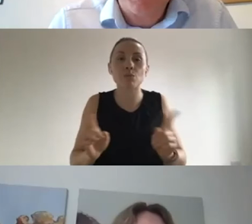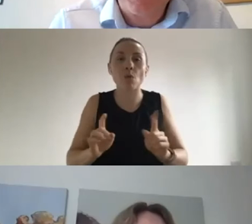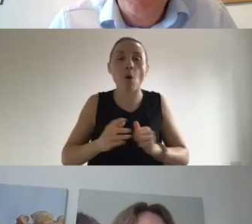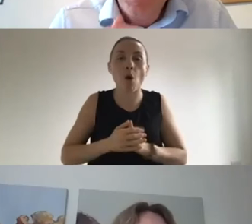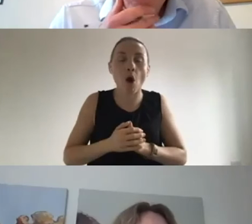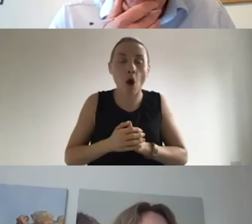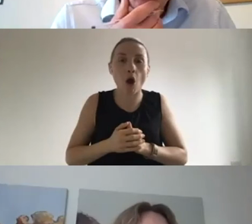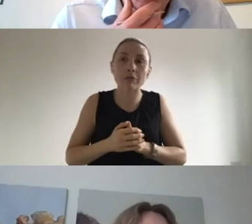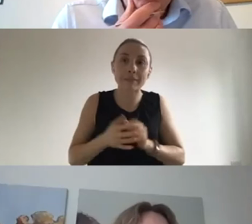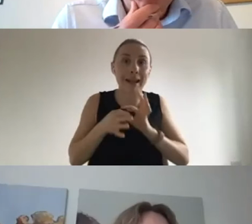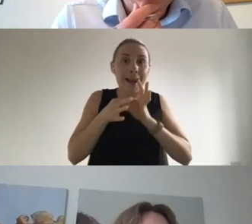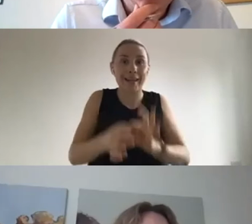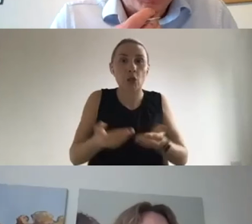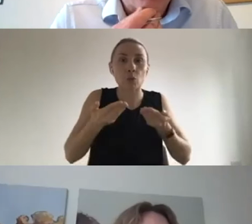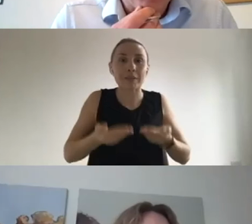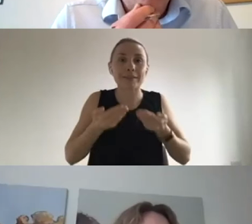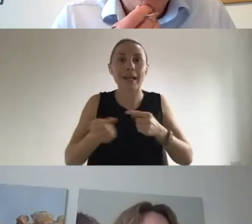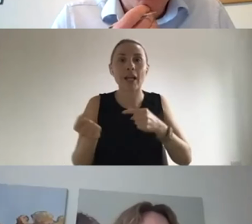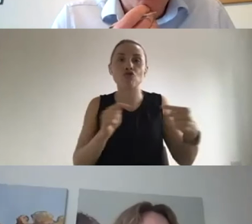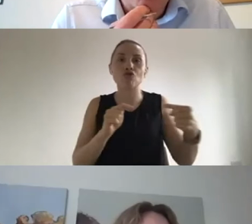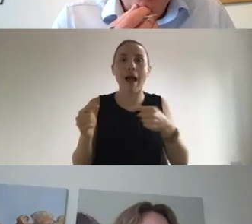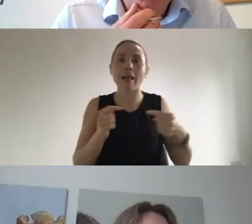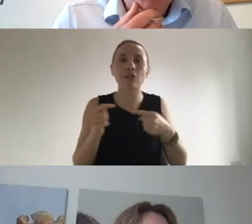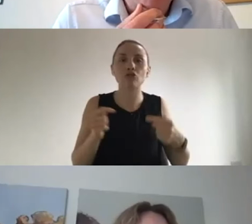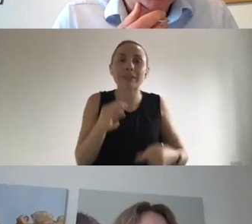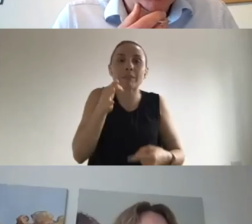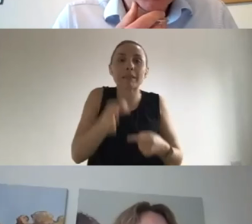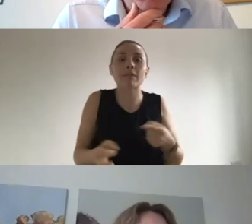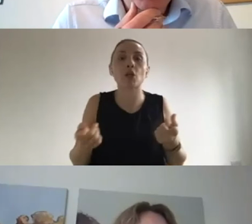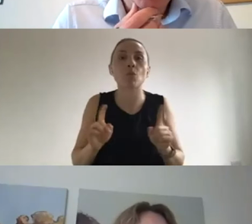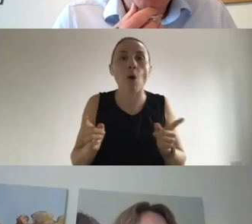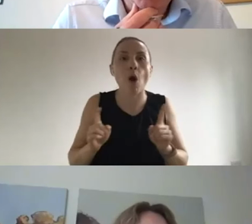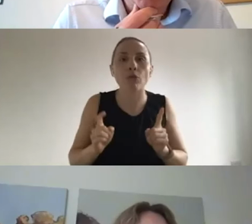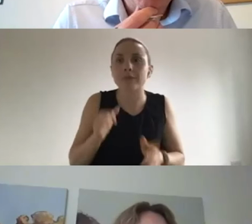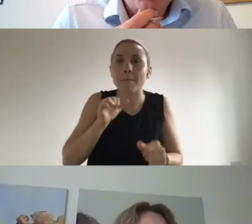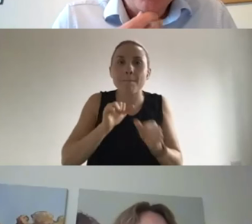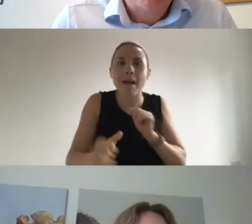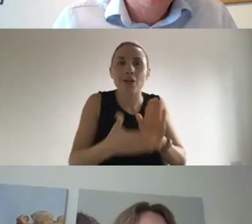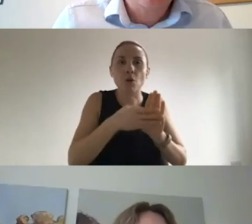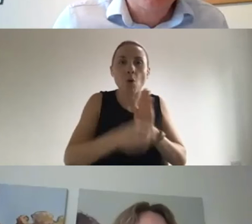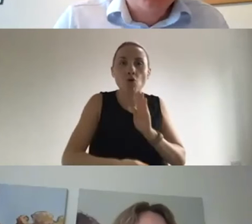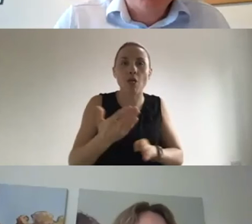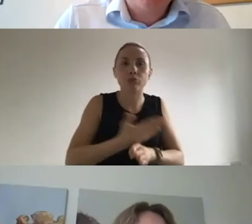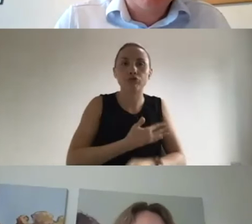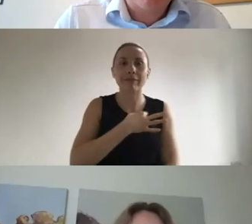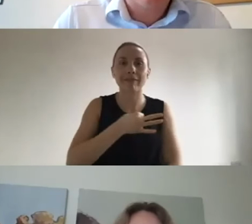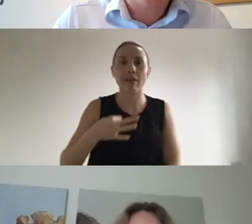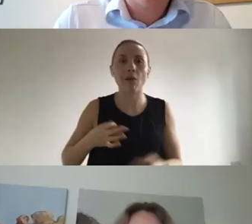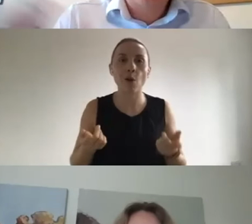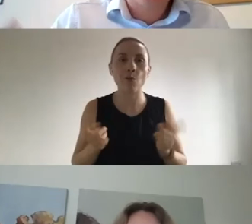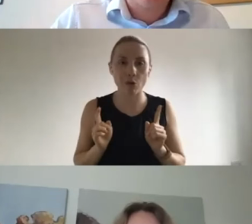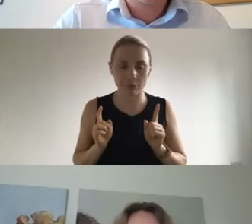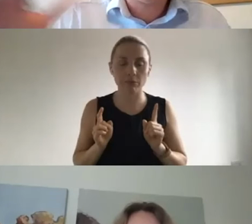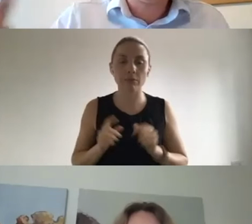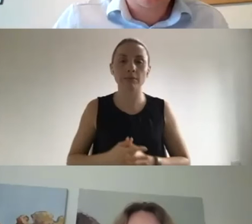about today, particularly around, what are the best models, preclinical models. We've spoken about the